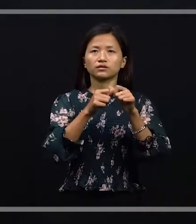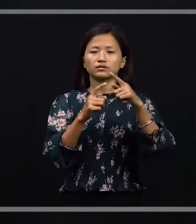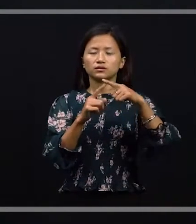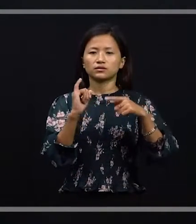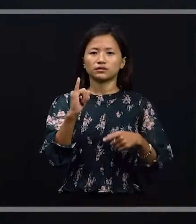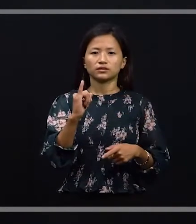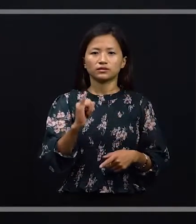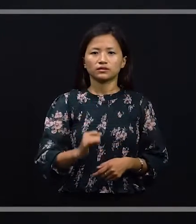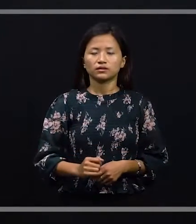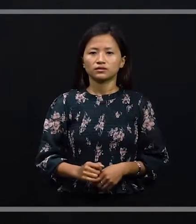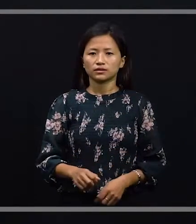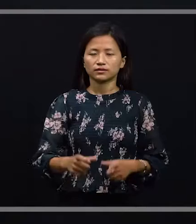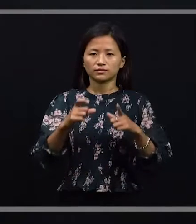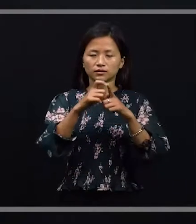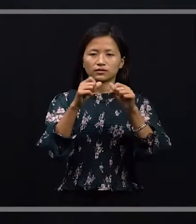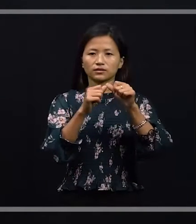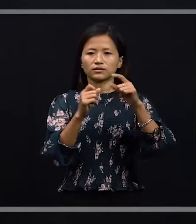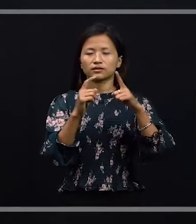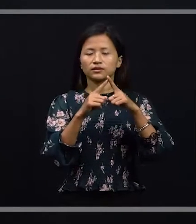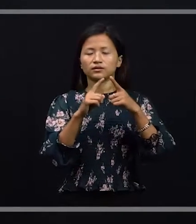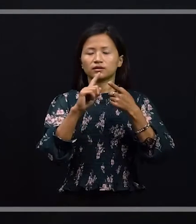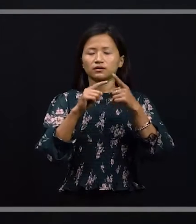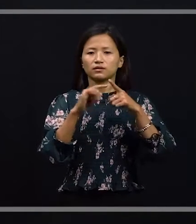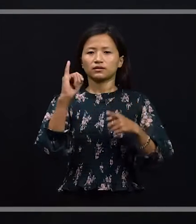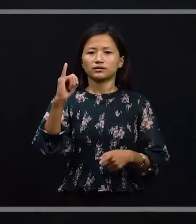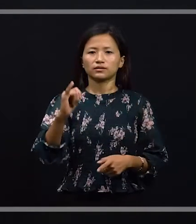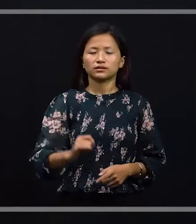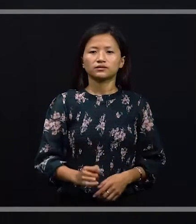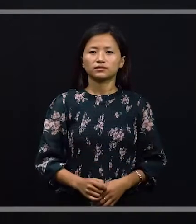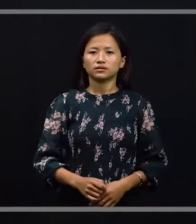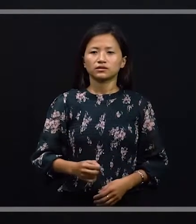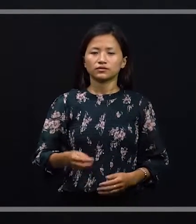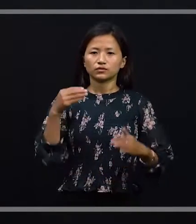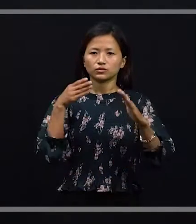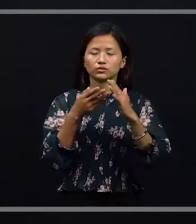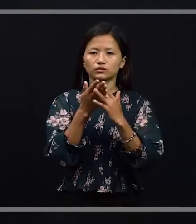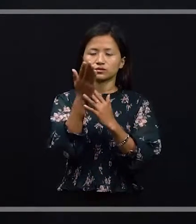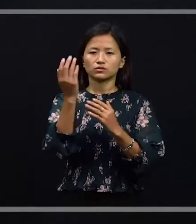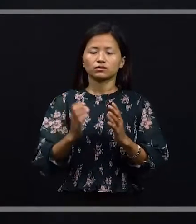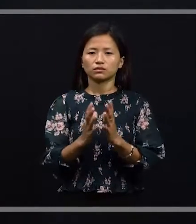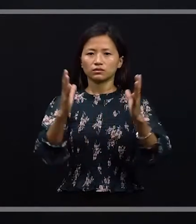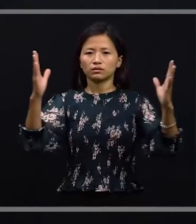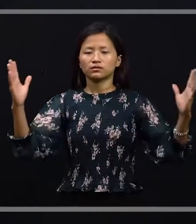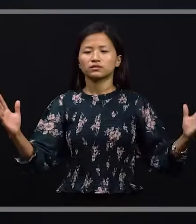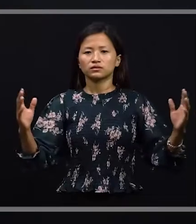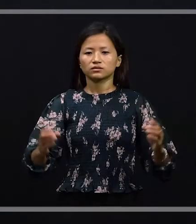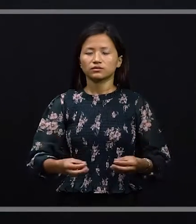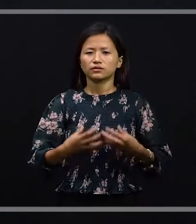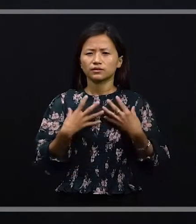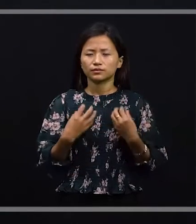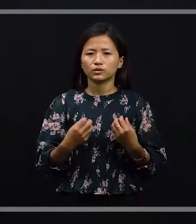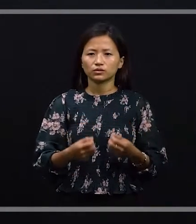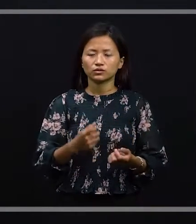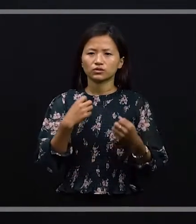them were noblemen, some of them were professors, and some of them have to involve themselves in cleaning for their